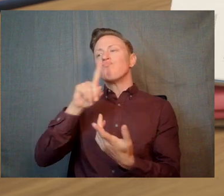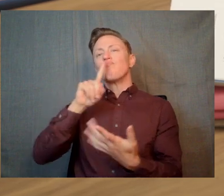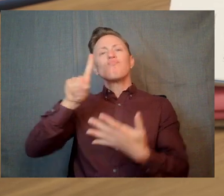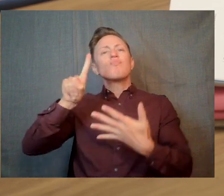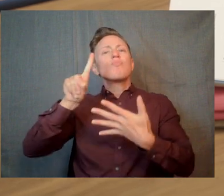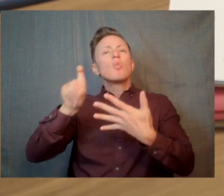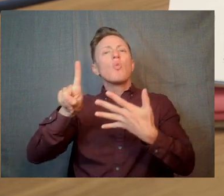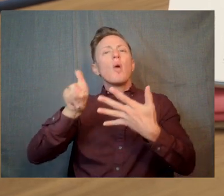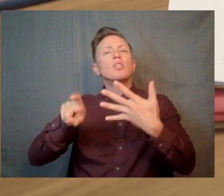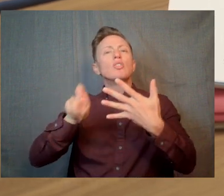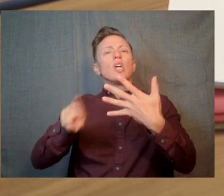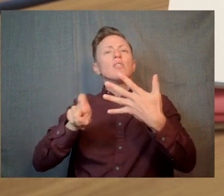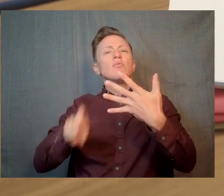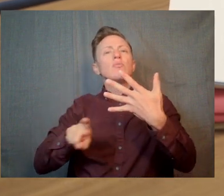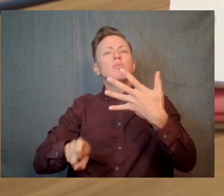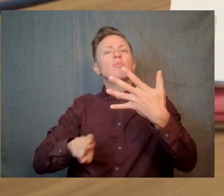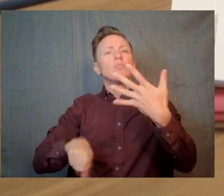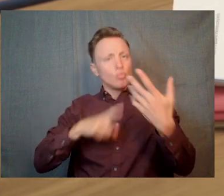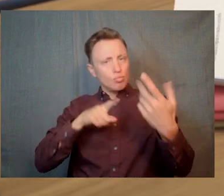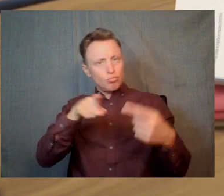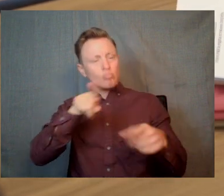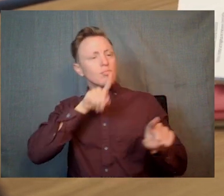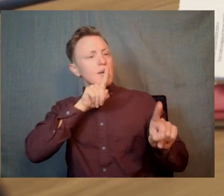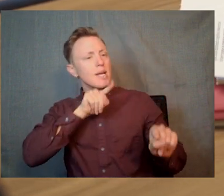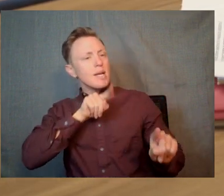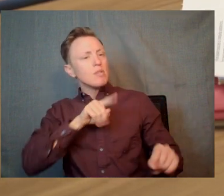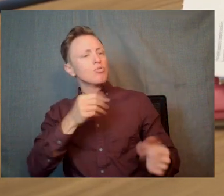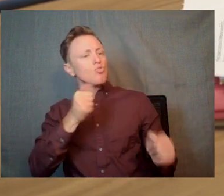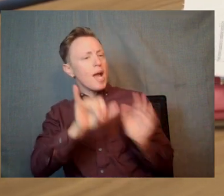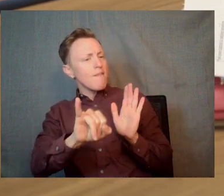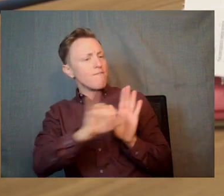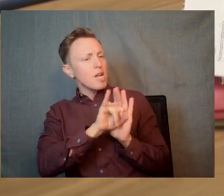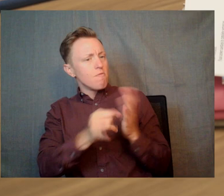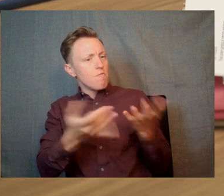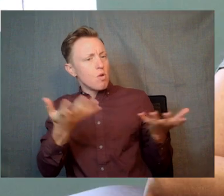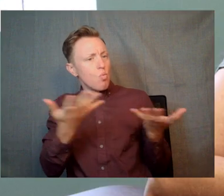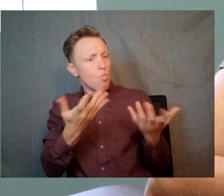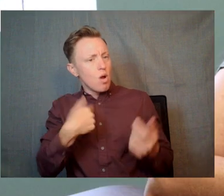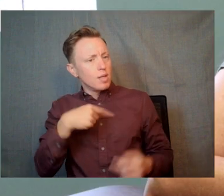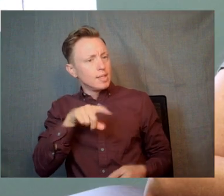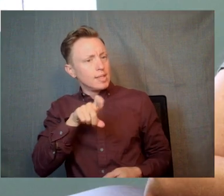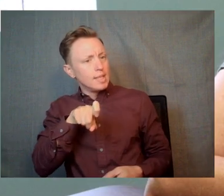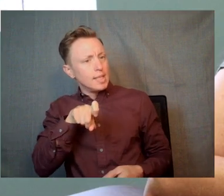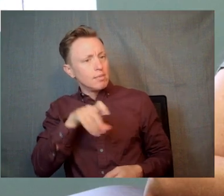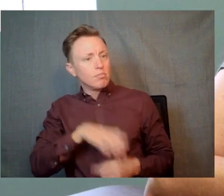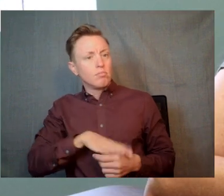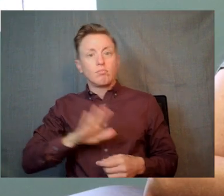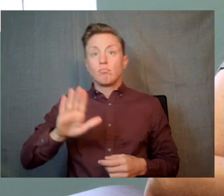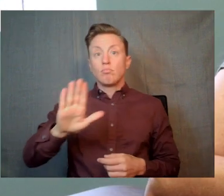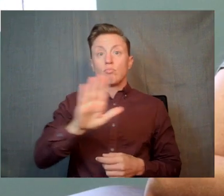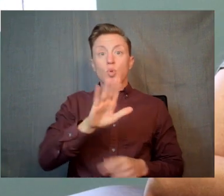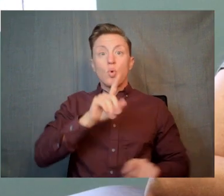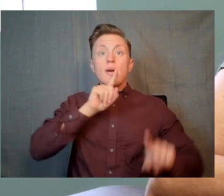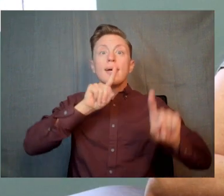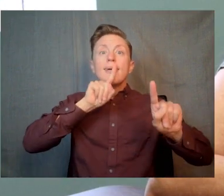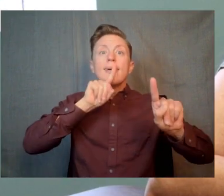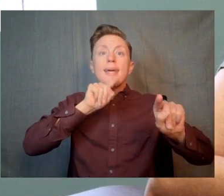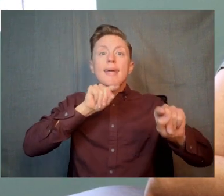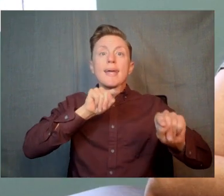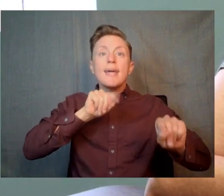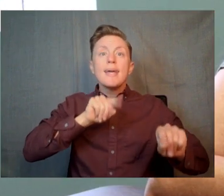of questions to help you identify your needs. The answers